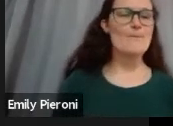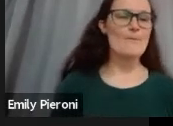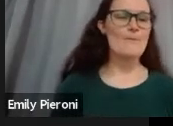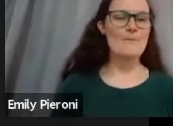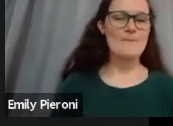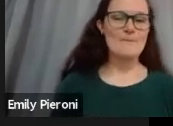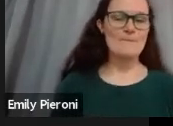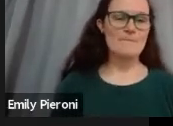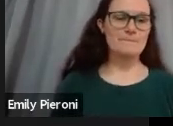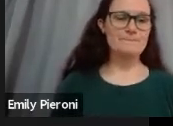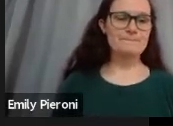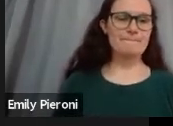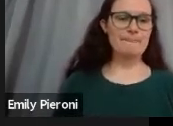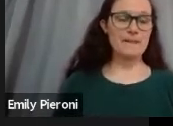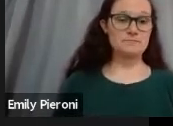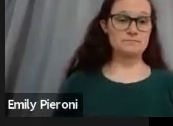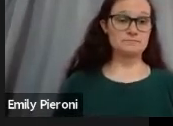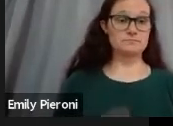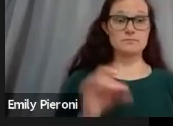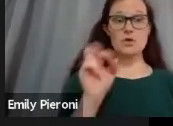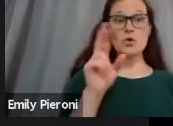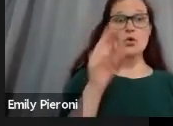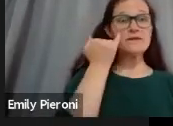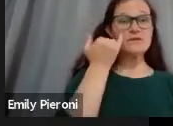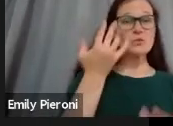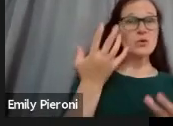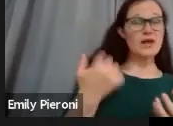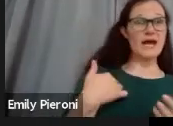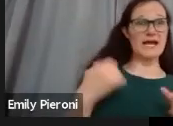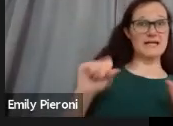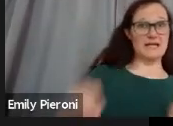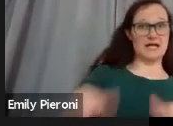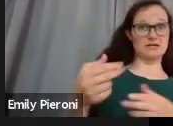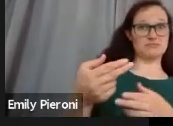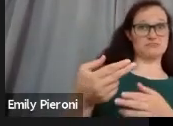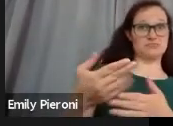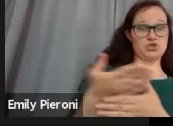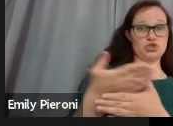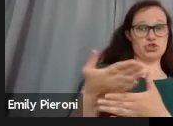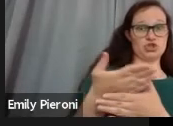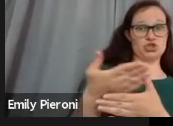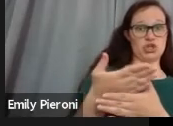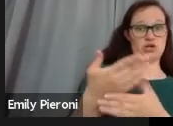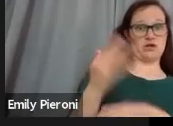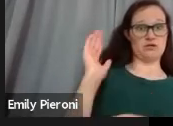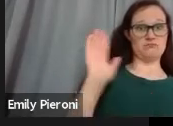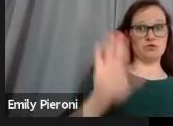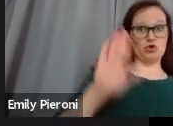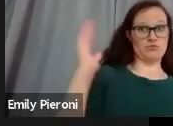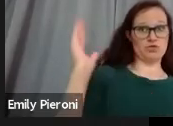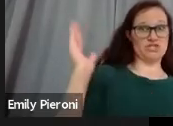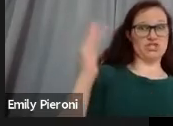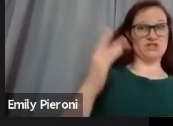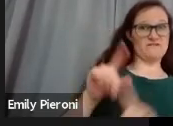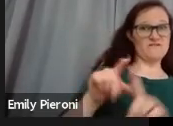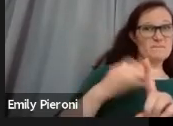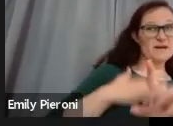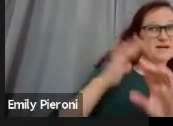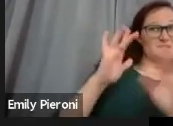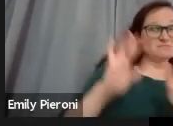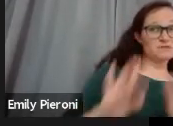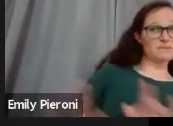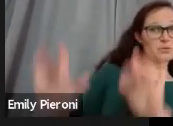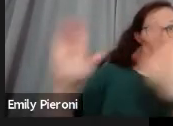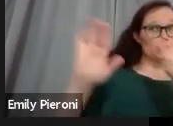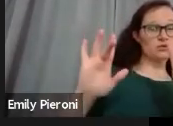Or if you'd like, Mike, I can share your presentation from my computer, and you can just do that. All